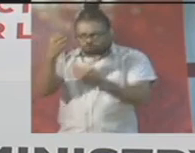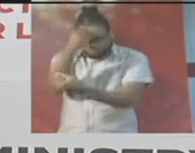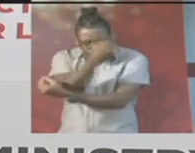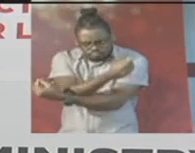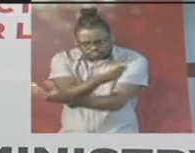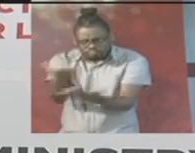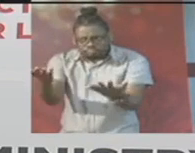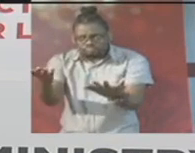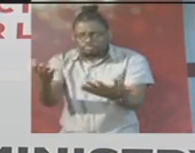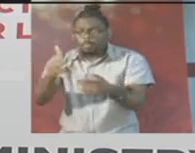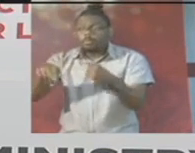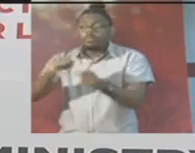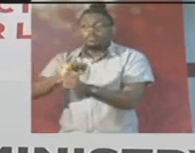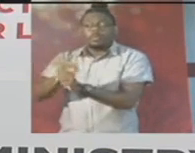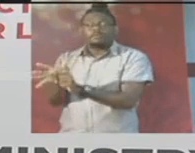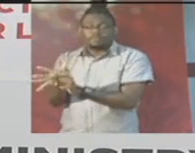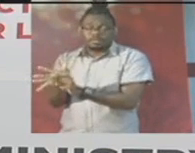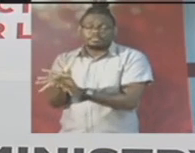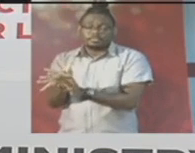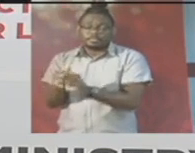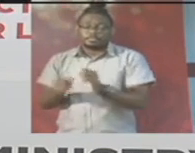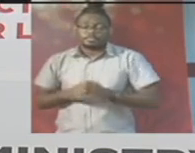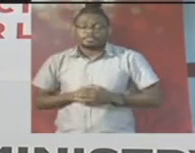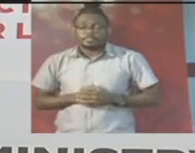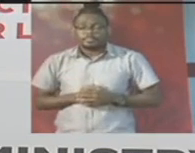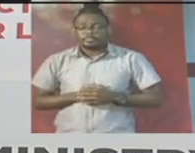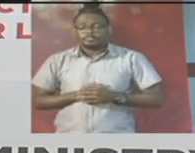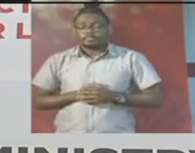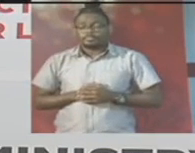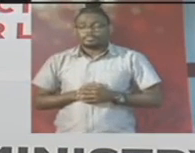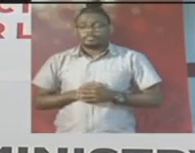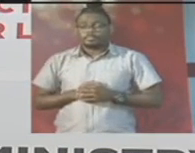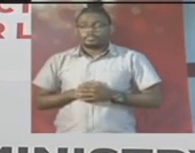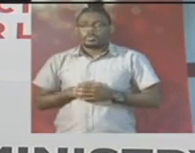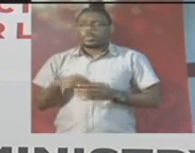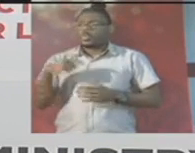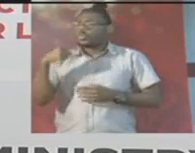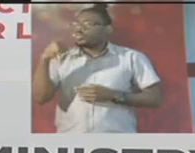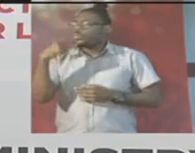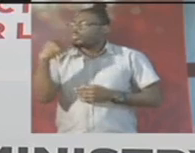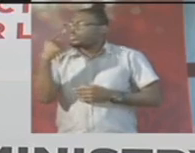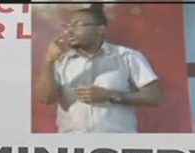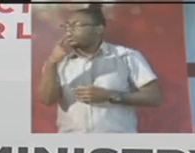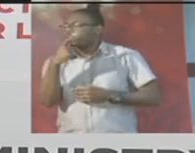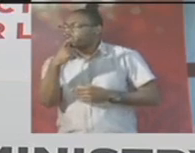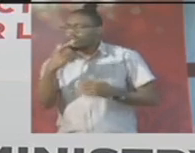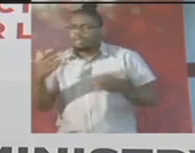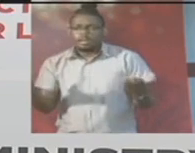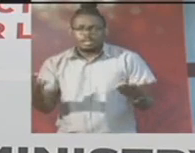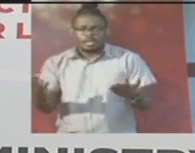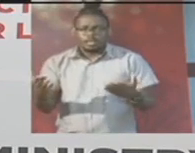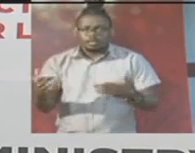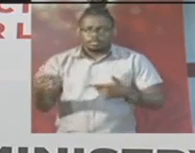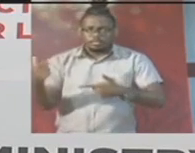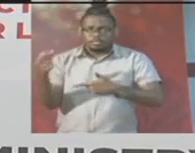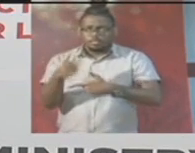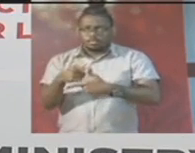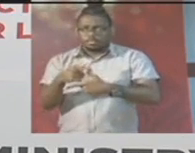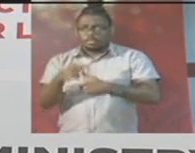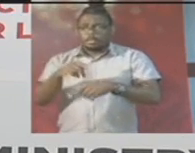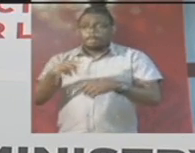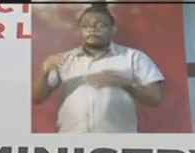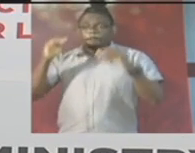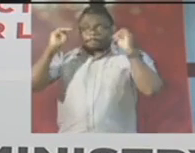national COVID-19 response. Our presenters this morning include the Honorable Terence D'Alsing, Minister of